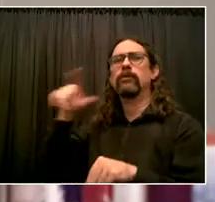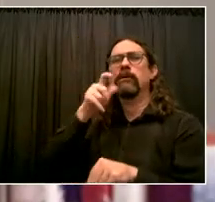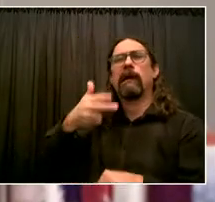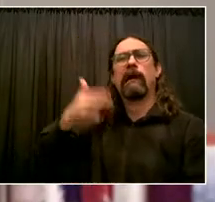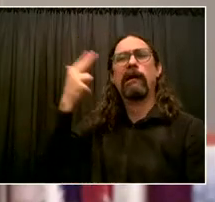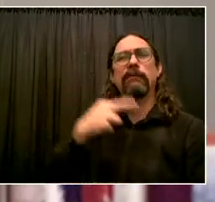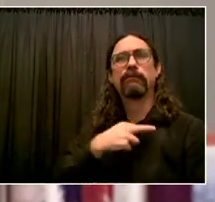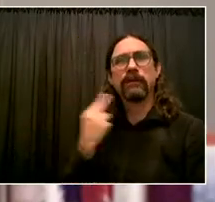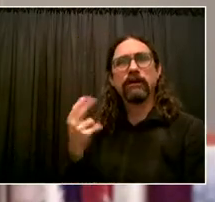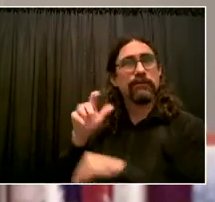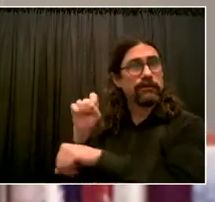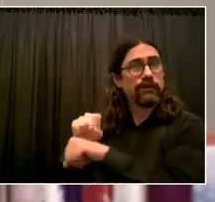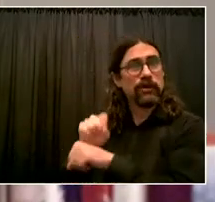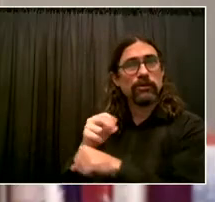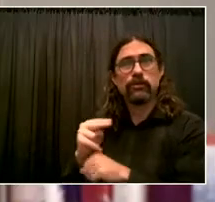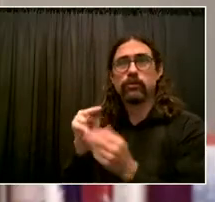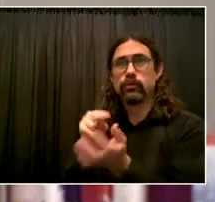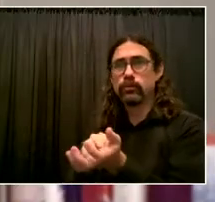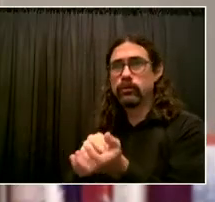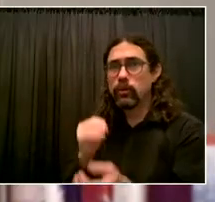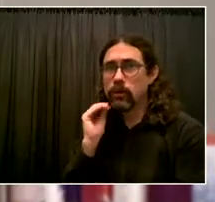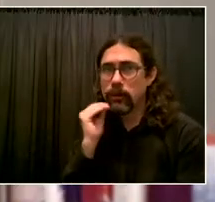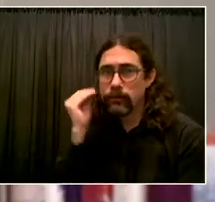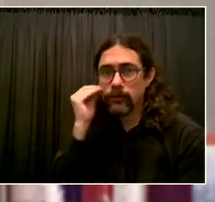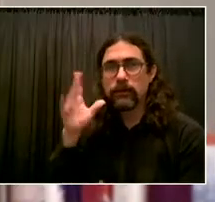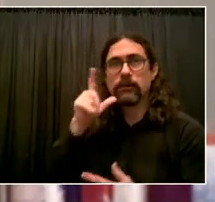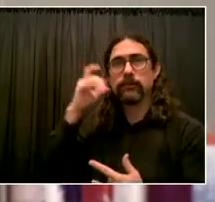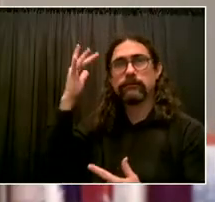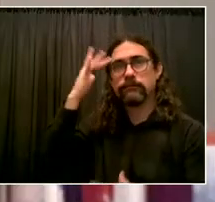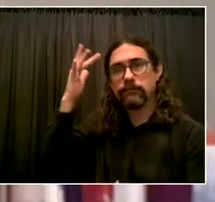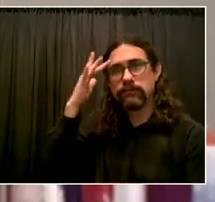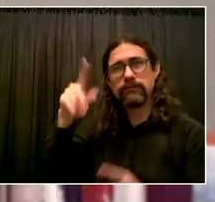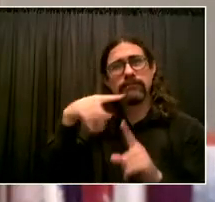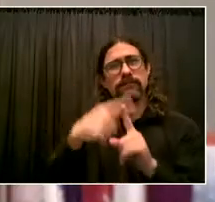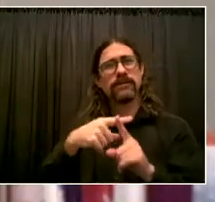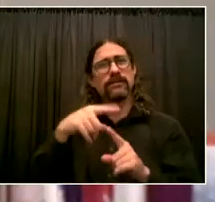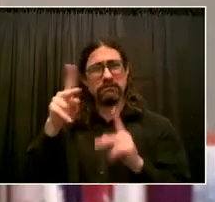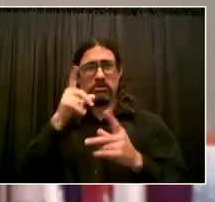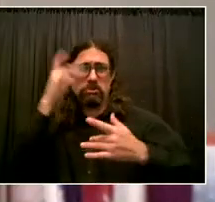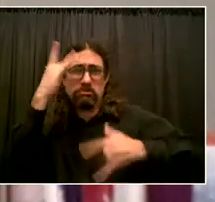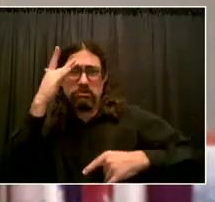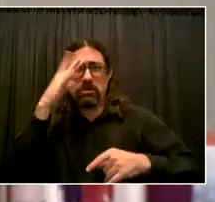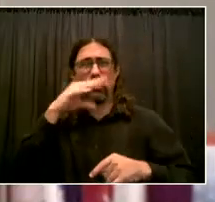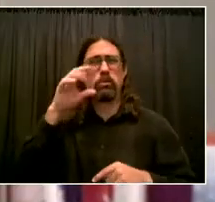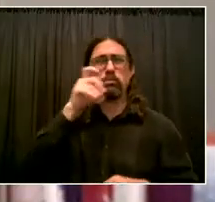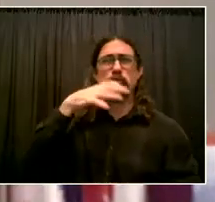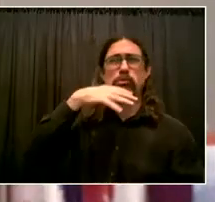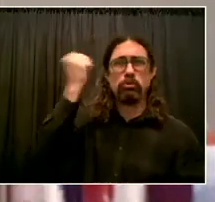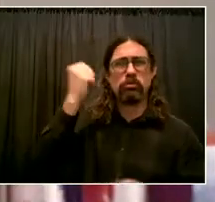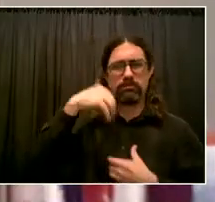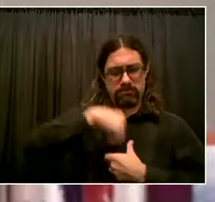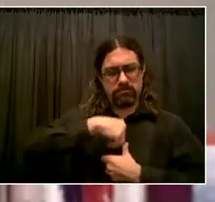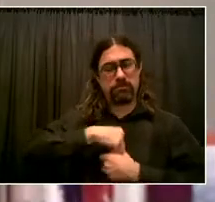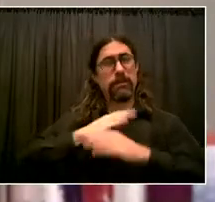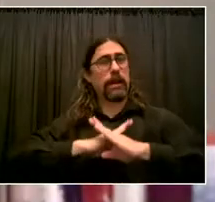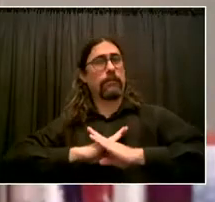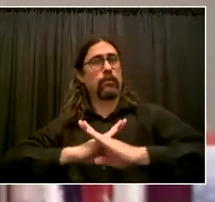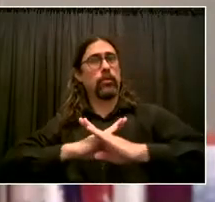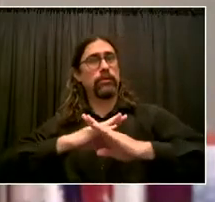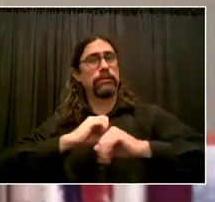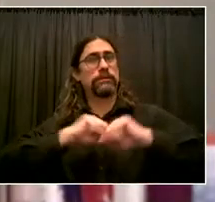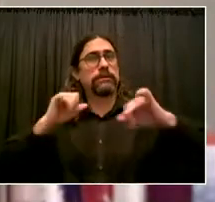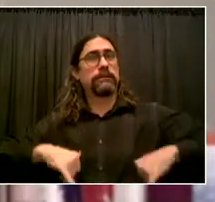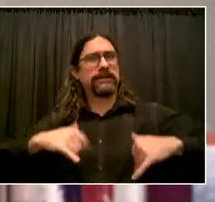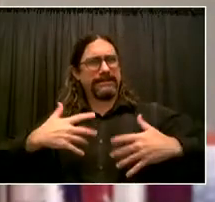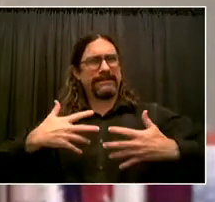as it once was. And for this reason, those high-risk groups, especially immunocompromised persons, elderly people over